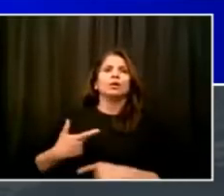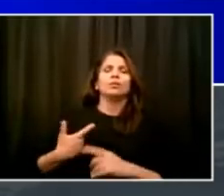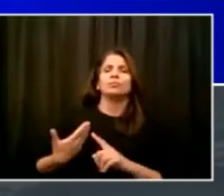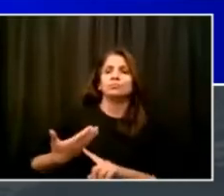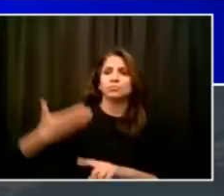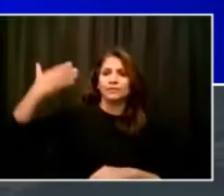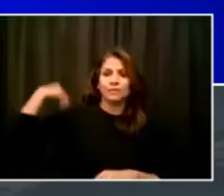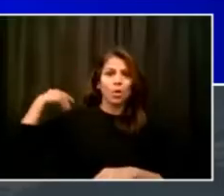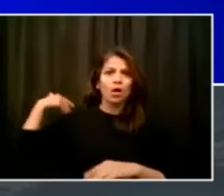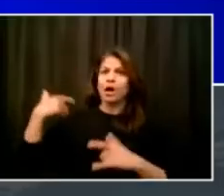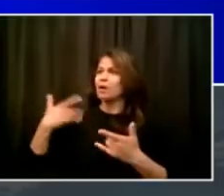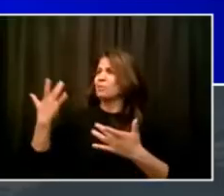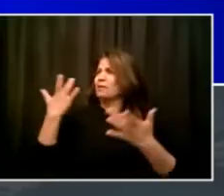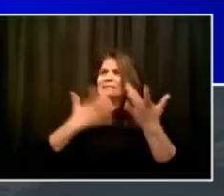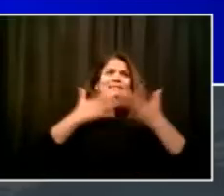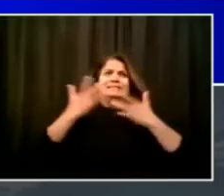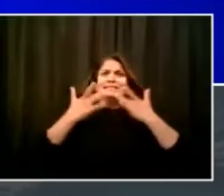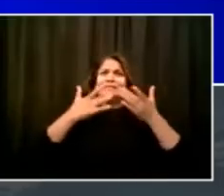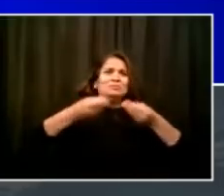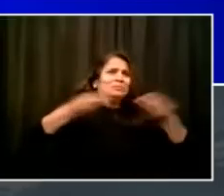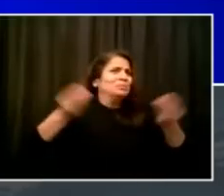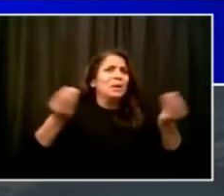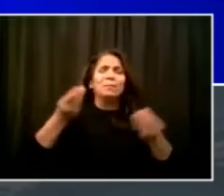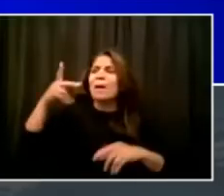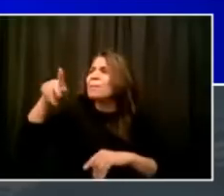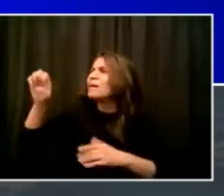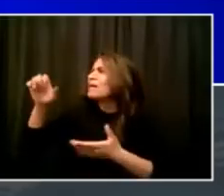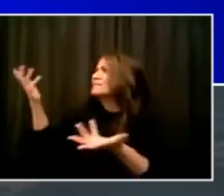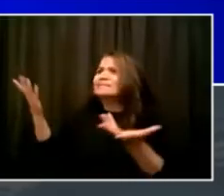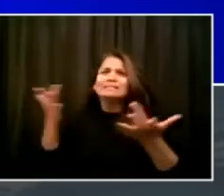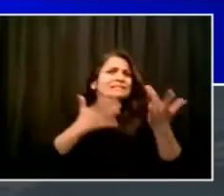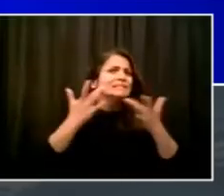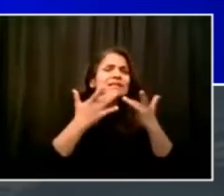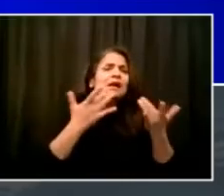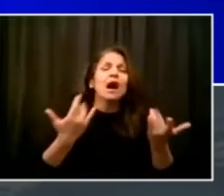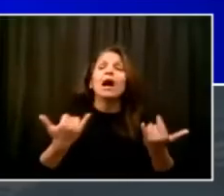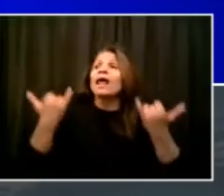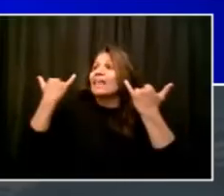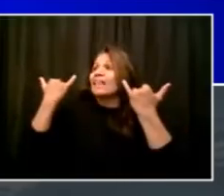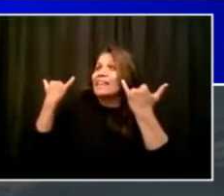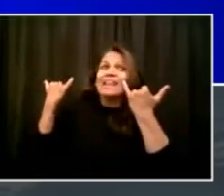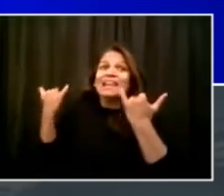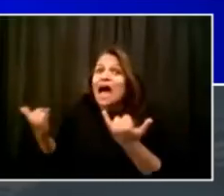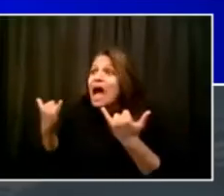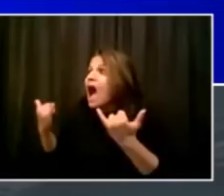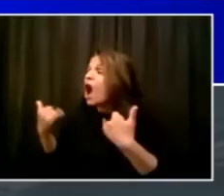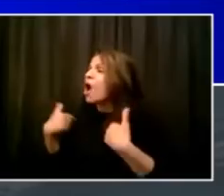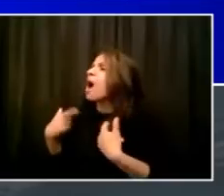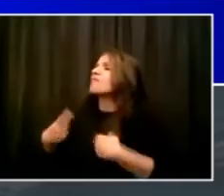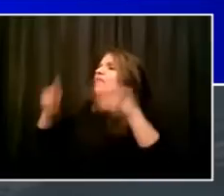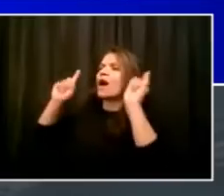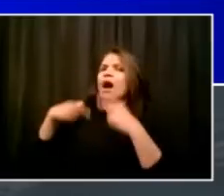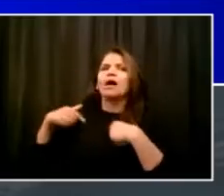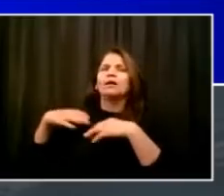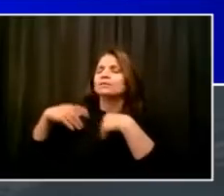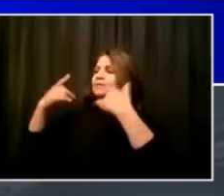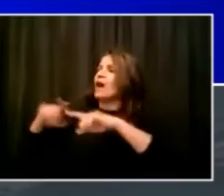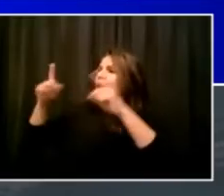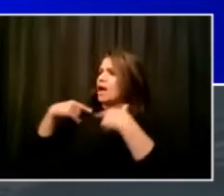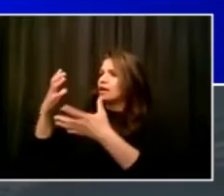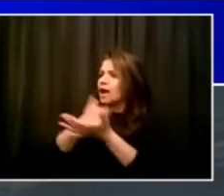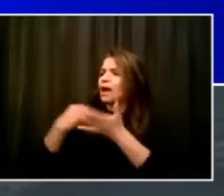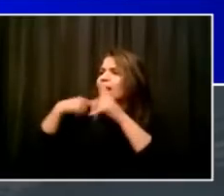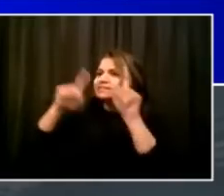ideal standard. This is the CDC crisis standard, which is sort of the fallback that you use that still protects everyone, but is the